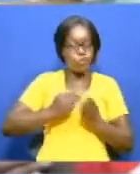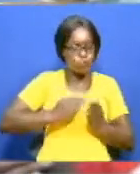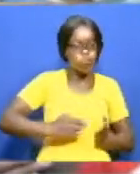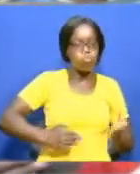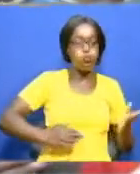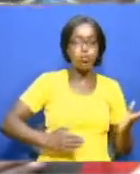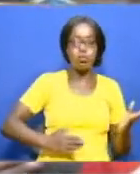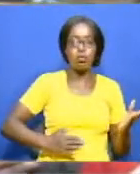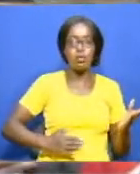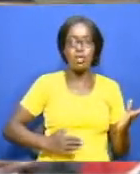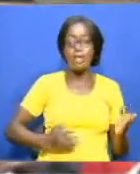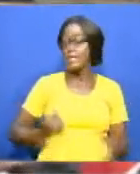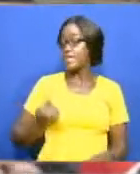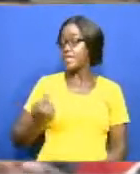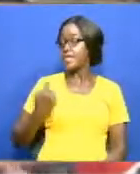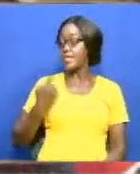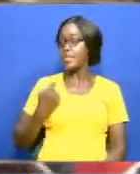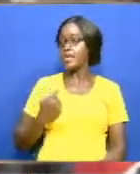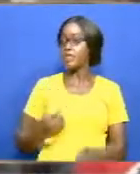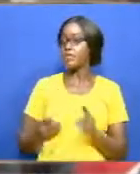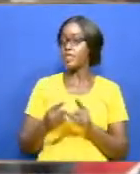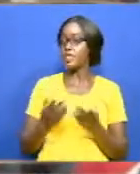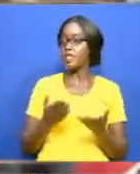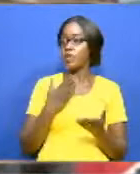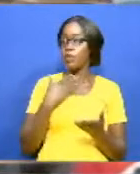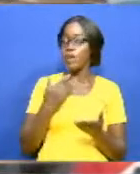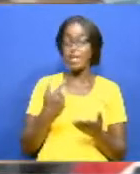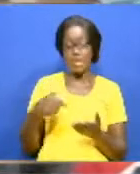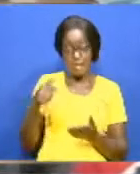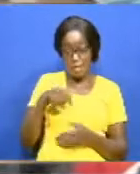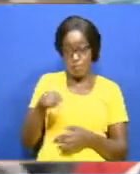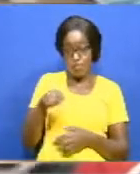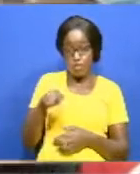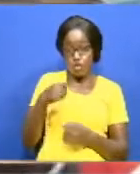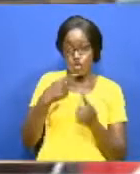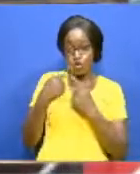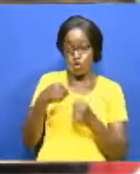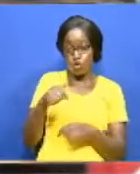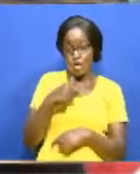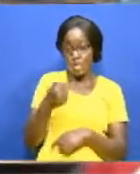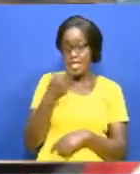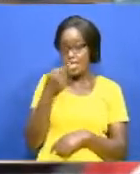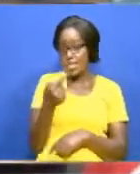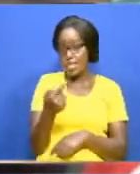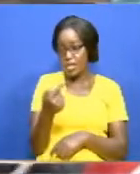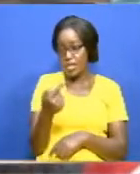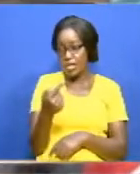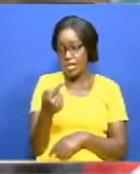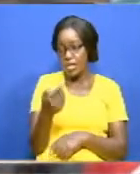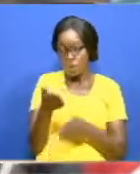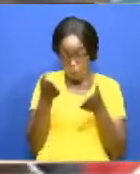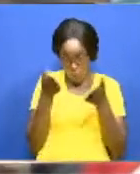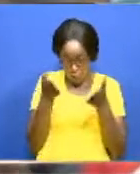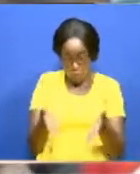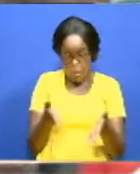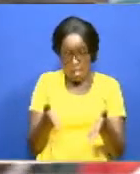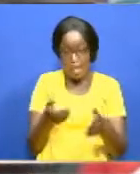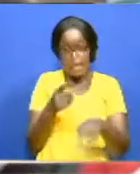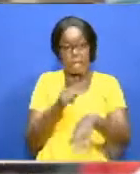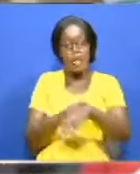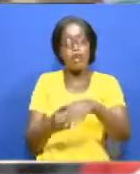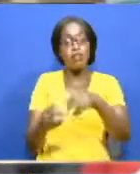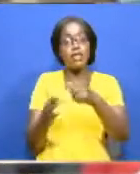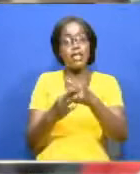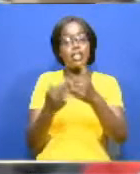Our meeting yesterday, we wanted them to address us. They told us that we will be here at 8.